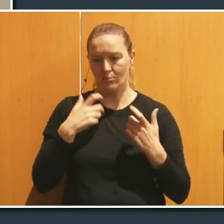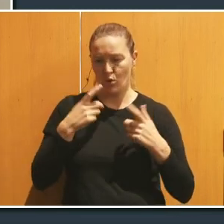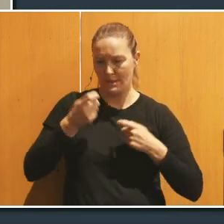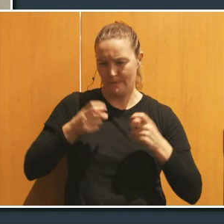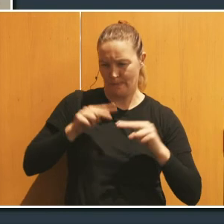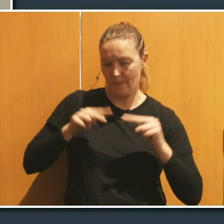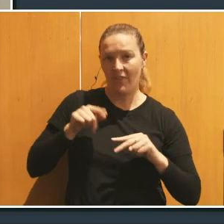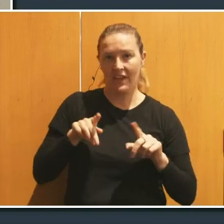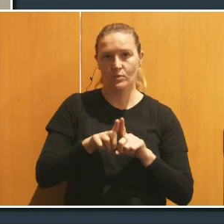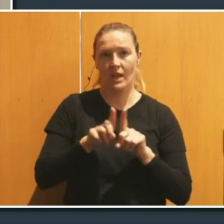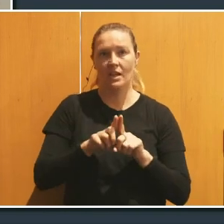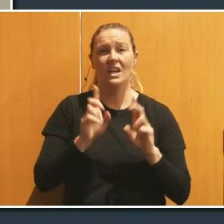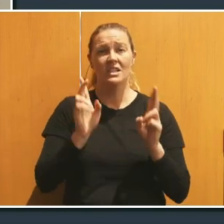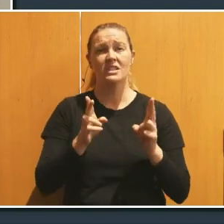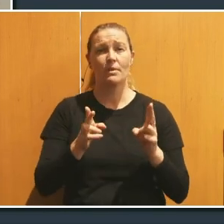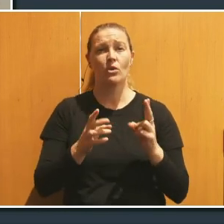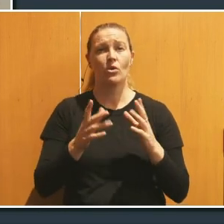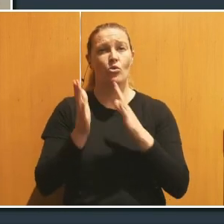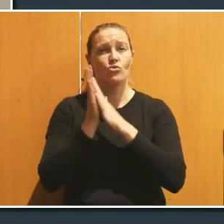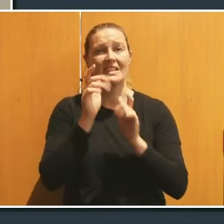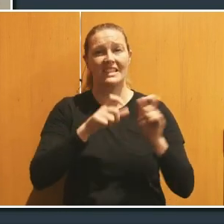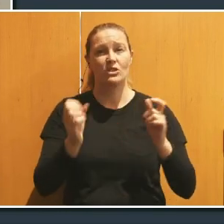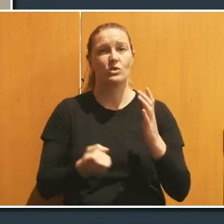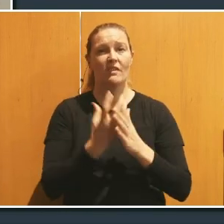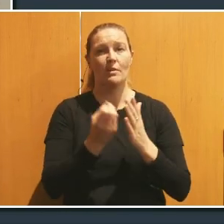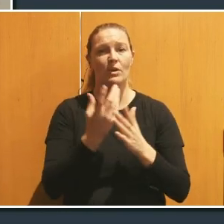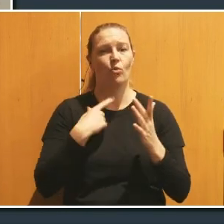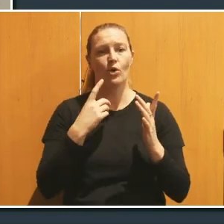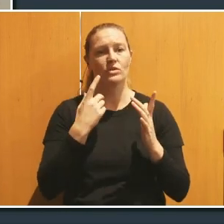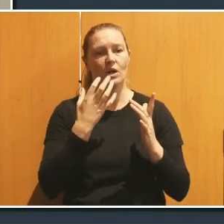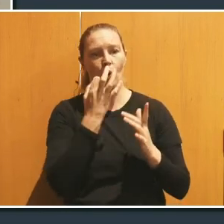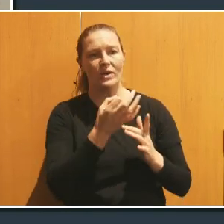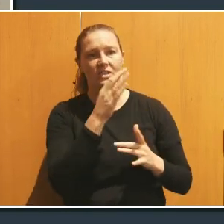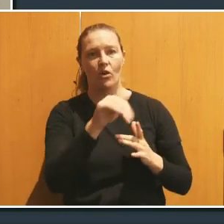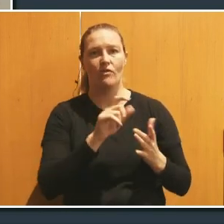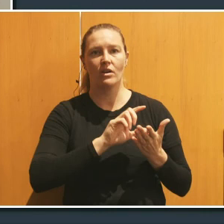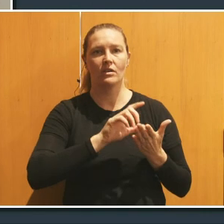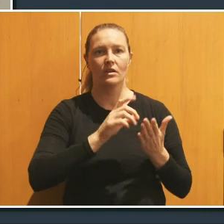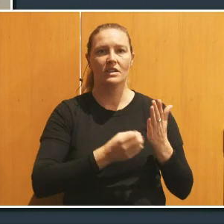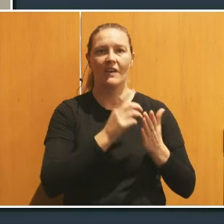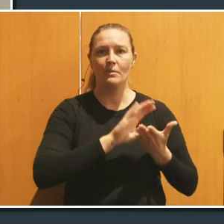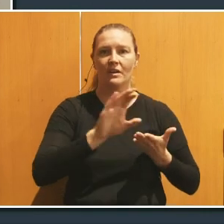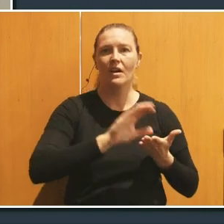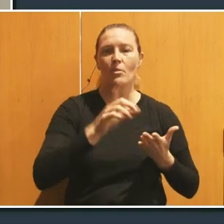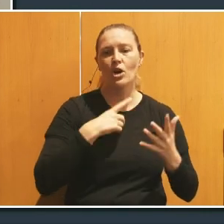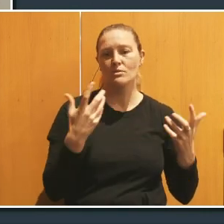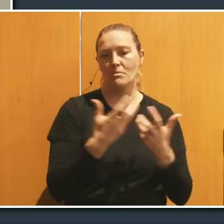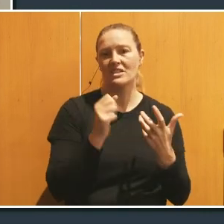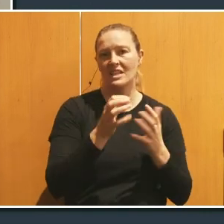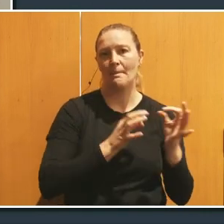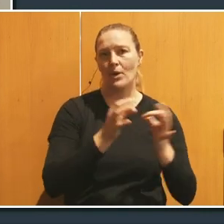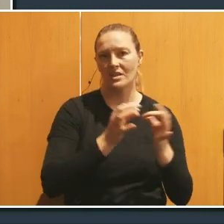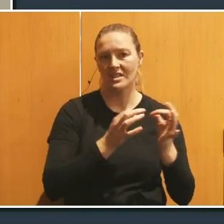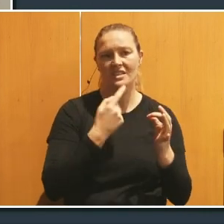typical residential developer is not going to query development contributions because their demand matches what the policy says, i.e. they're a typical household